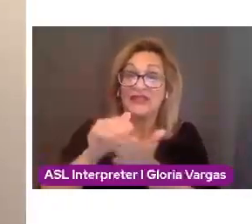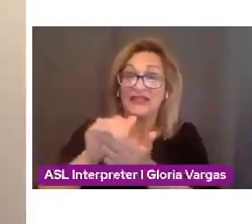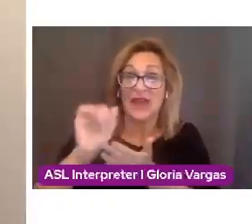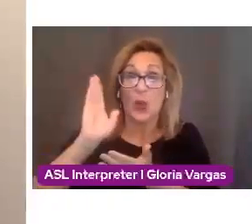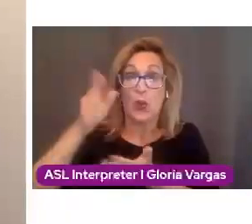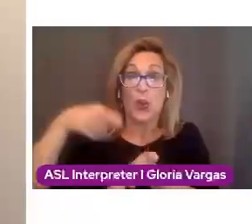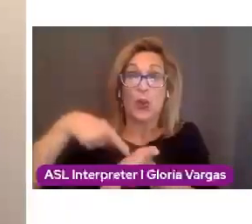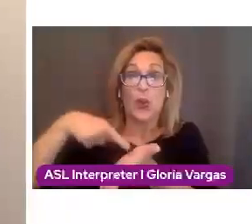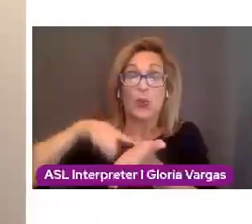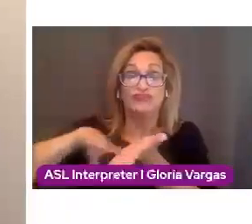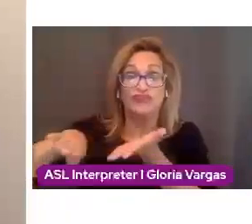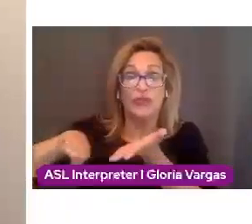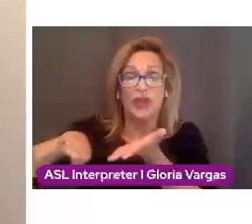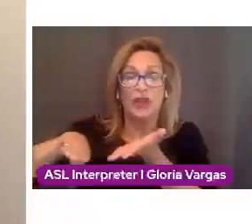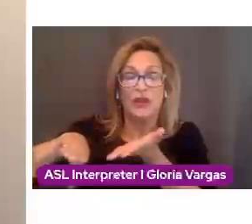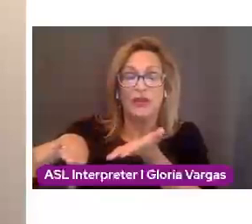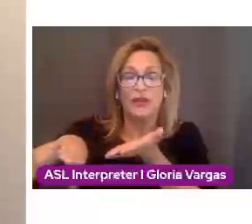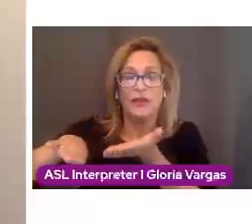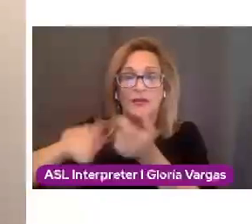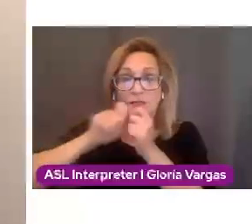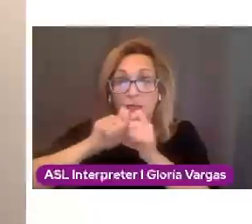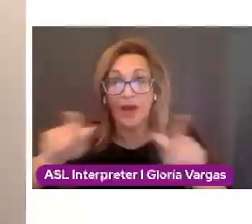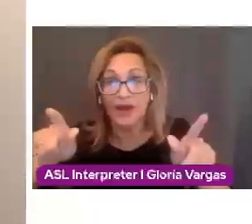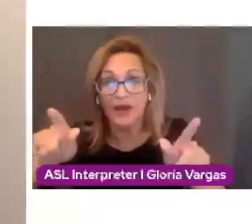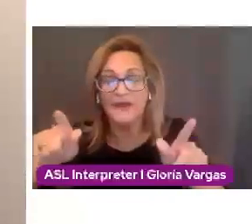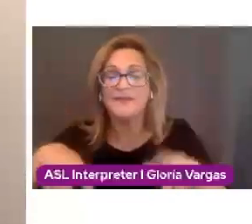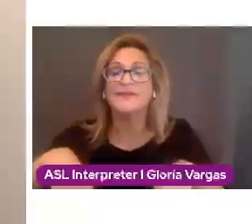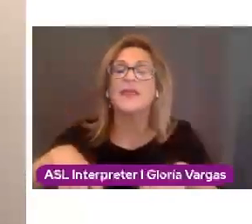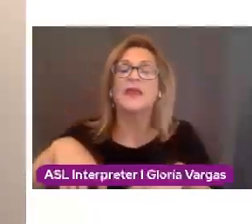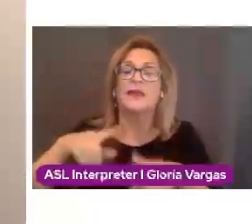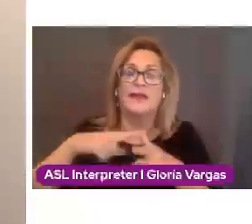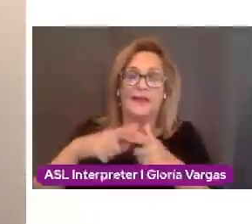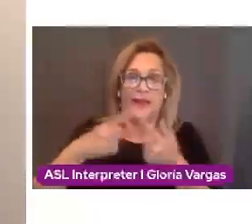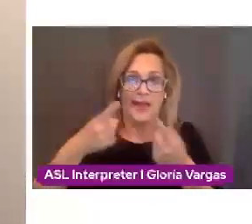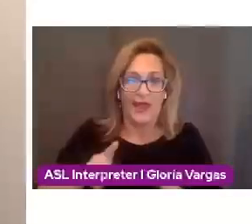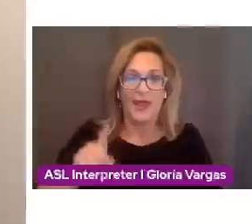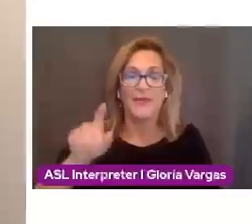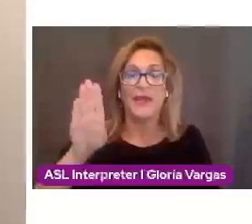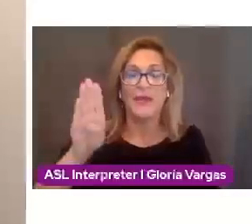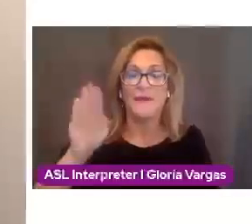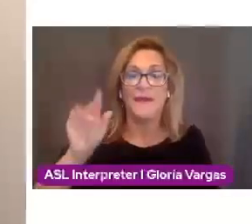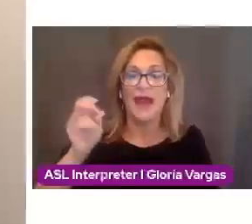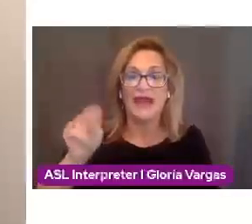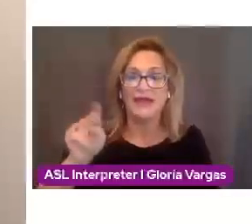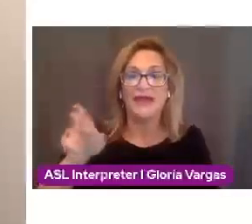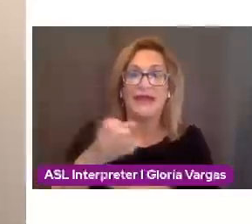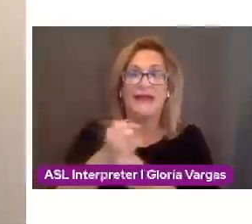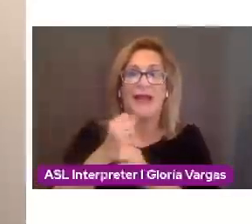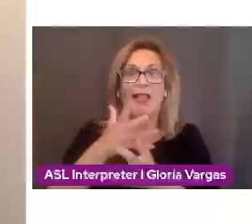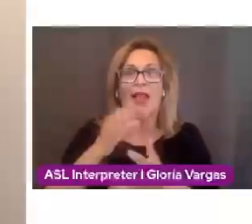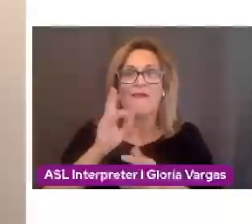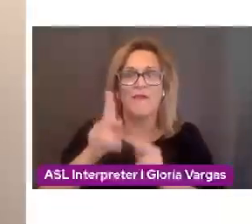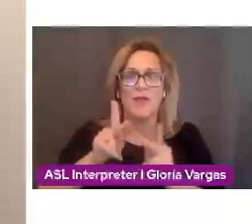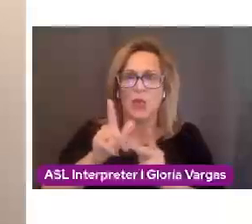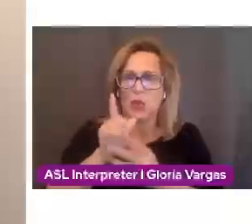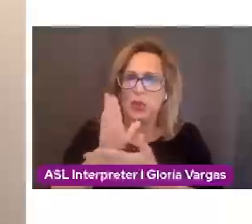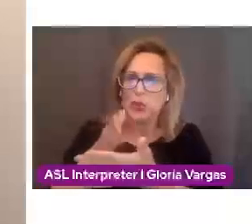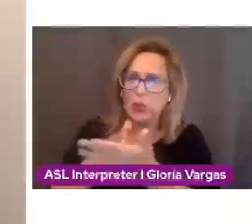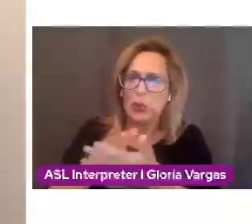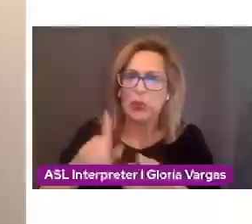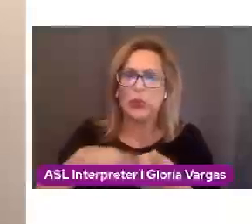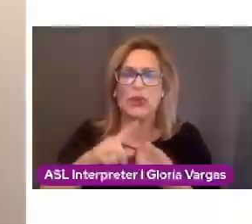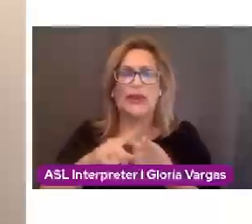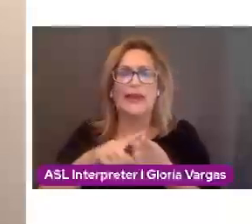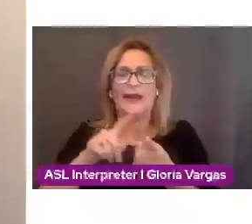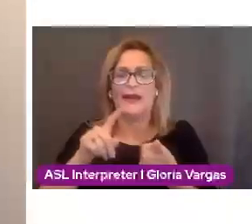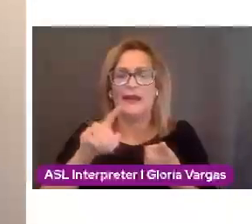Biden administration experienced a very large amount of blowback from the NAACP, from progressives like me,